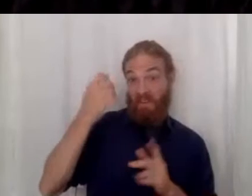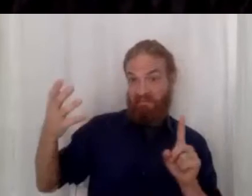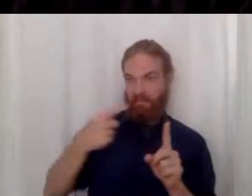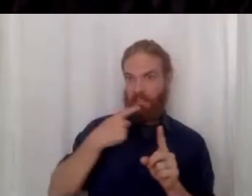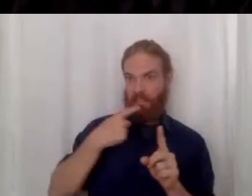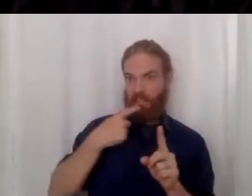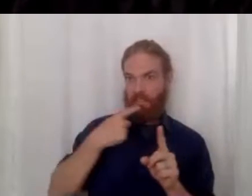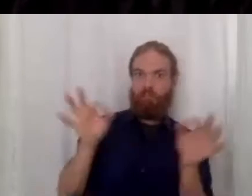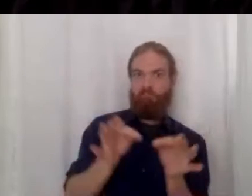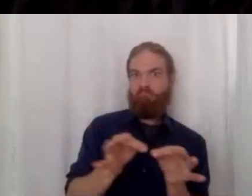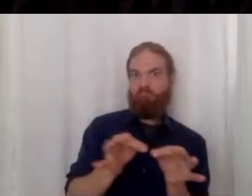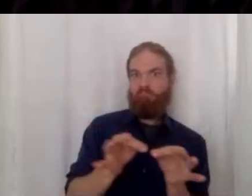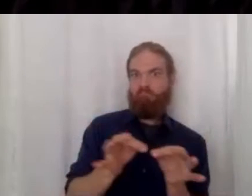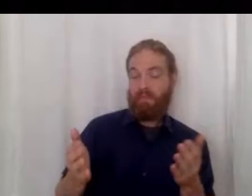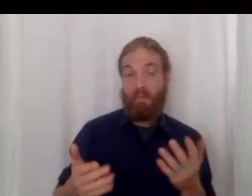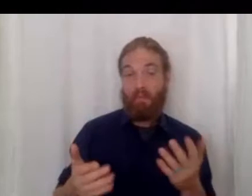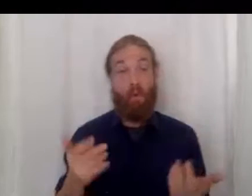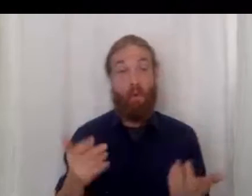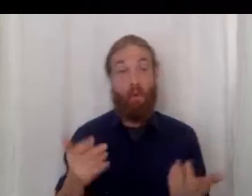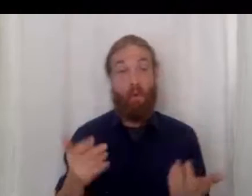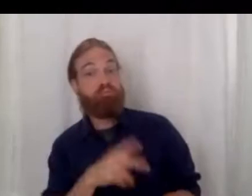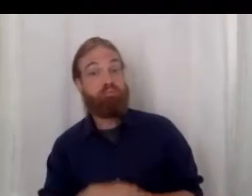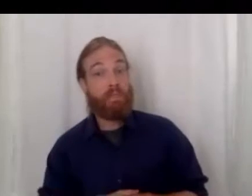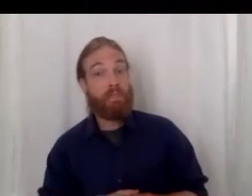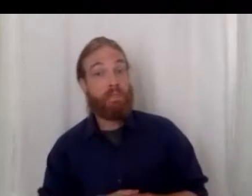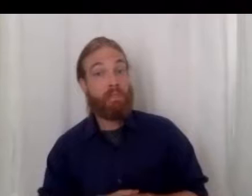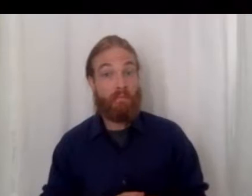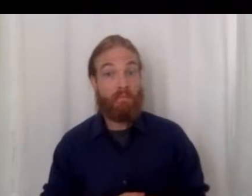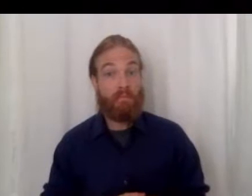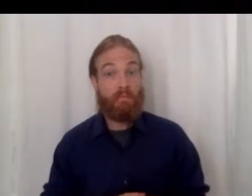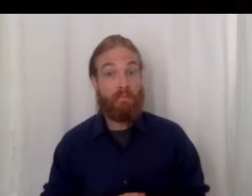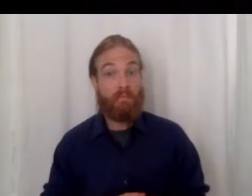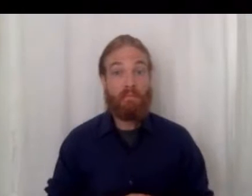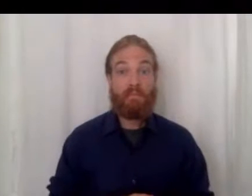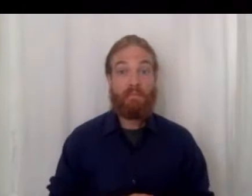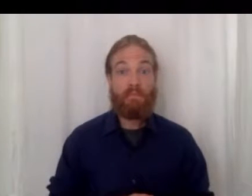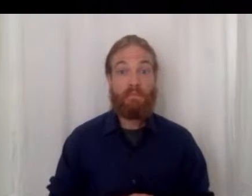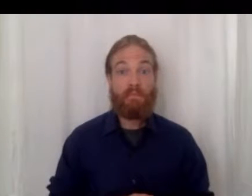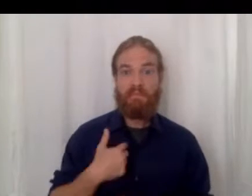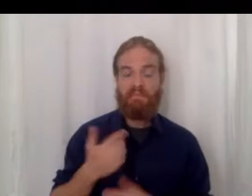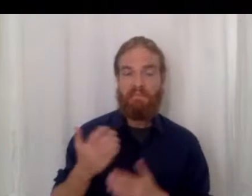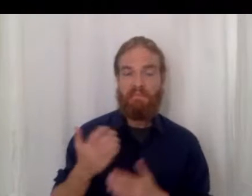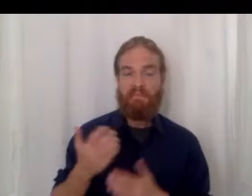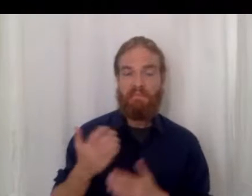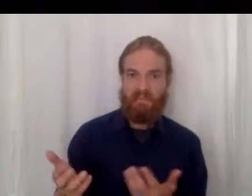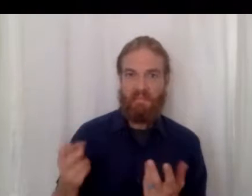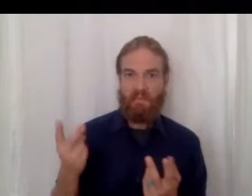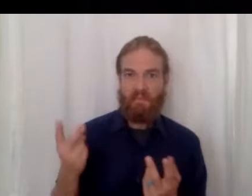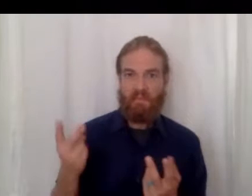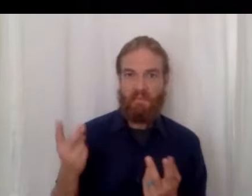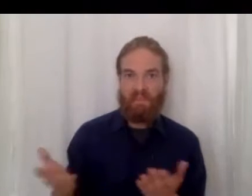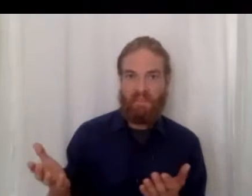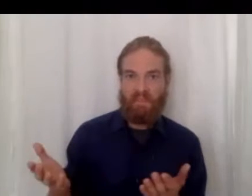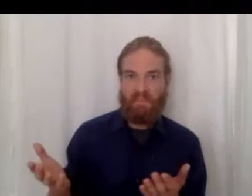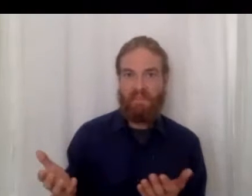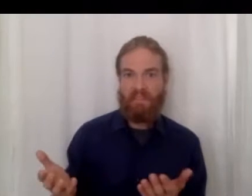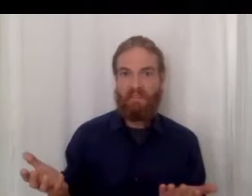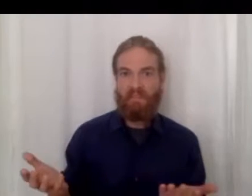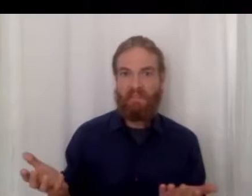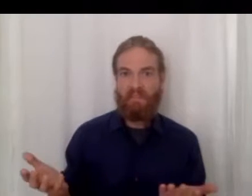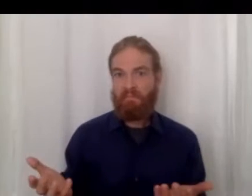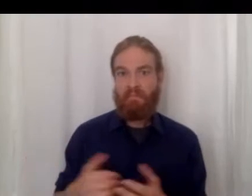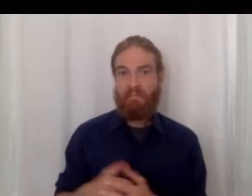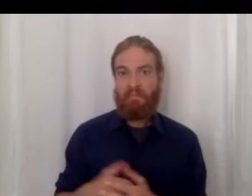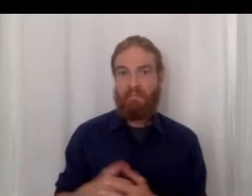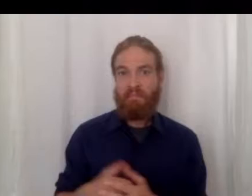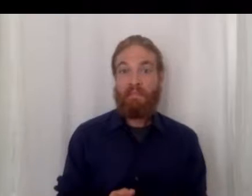that neither one of those particular things are going to be showstoppers. And we have time here for